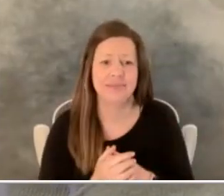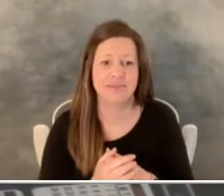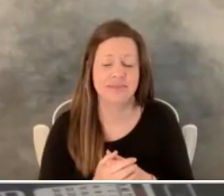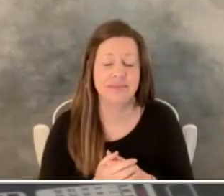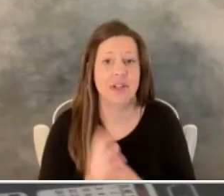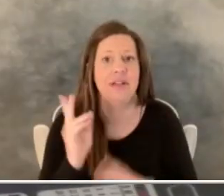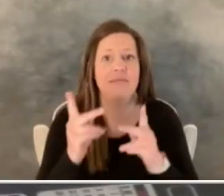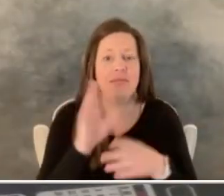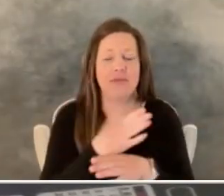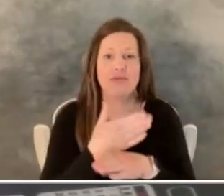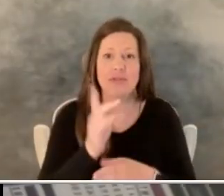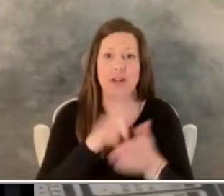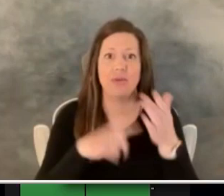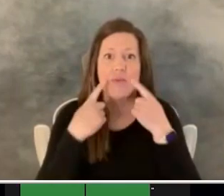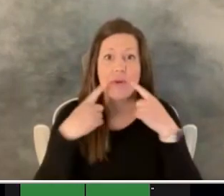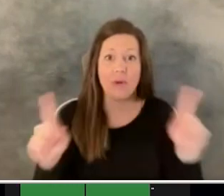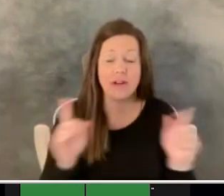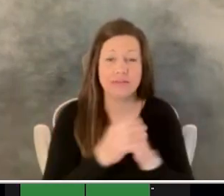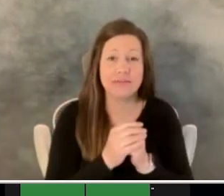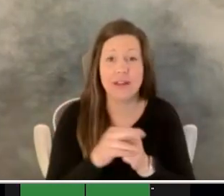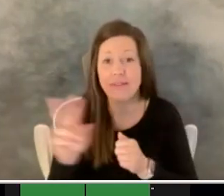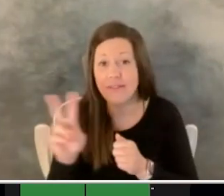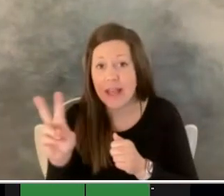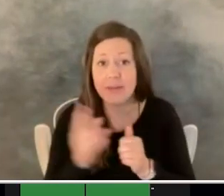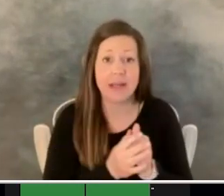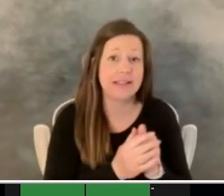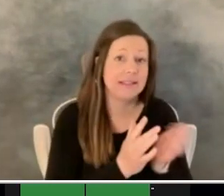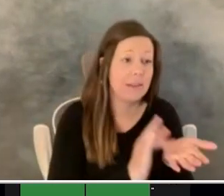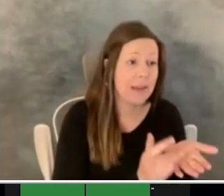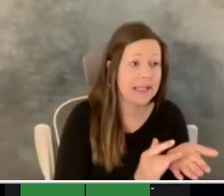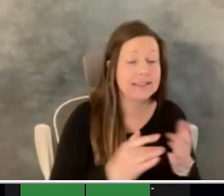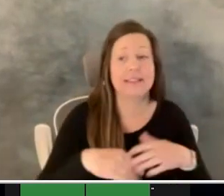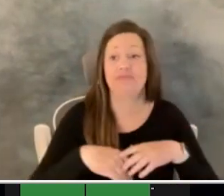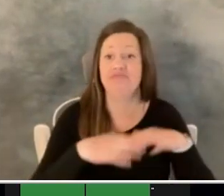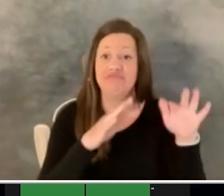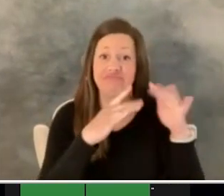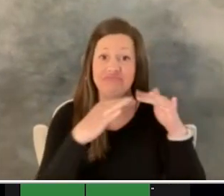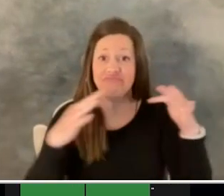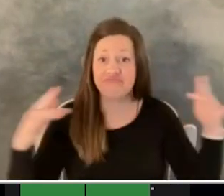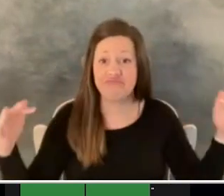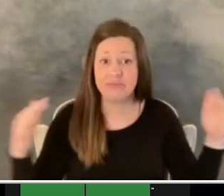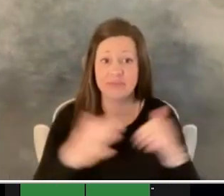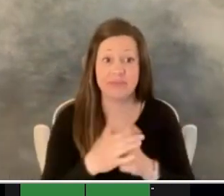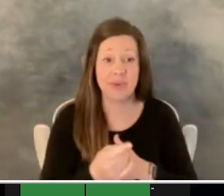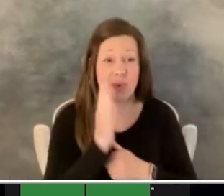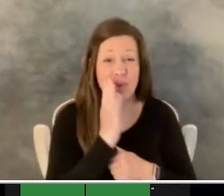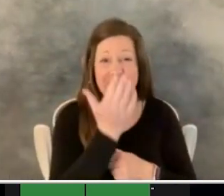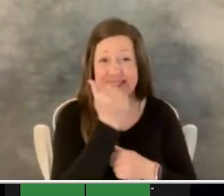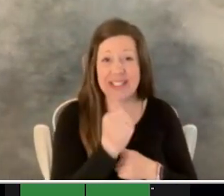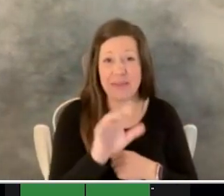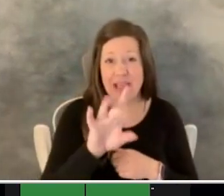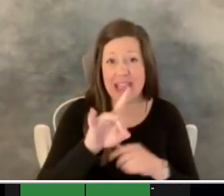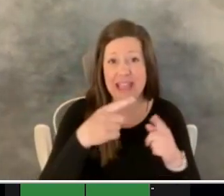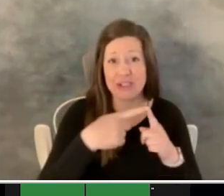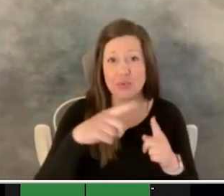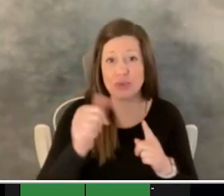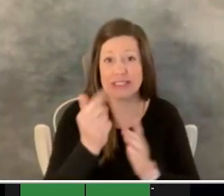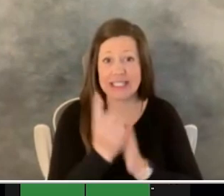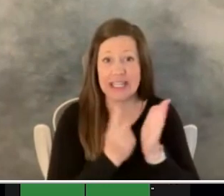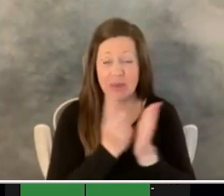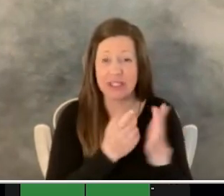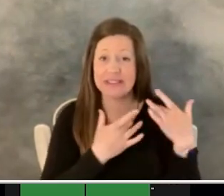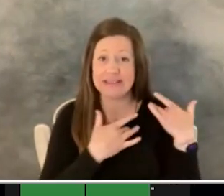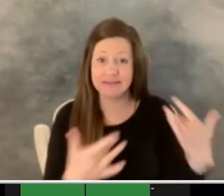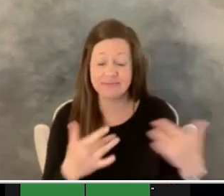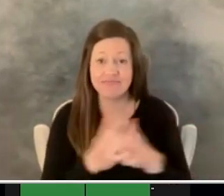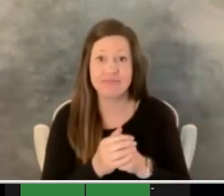everything from supplements to medications. She'll sleep 8 to 10 hours, and she's in a way better mood in the morning. So I went to